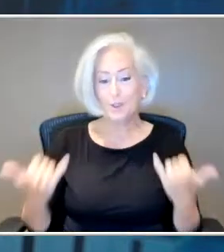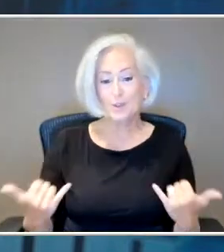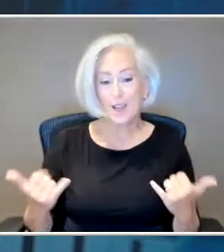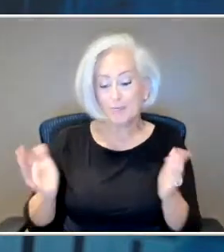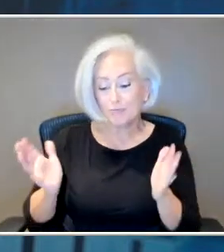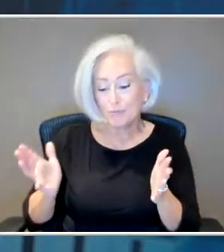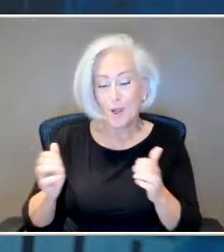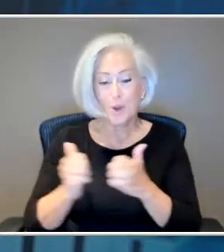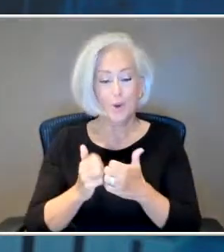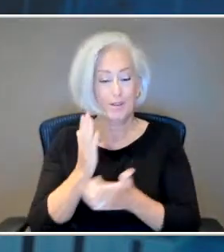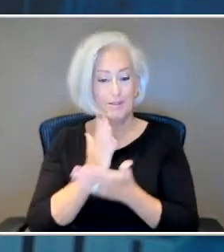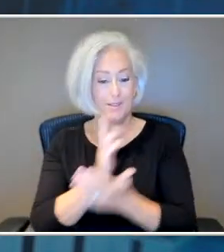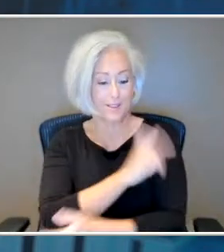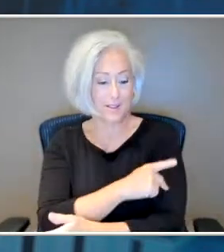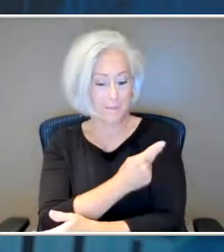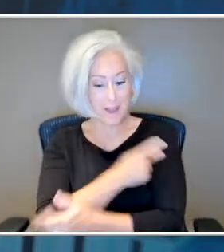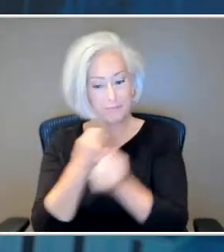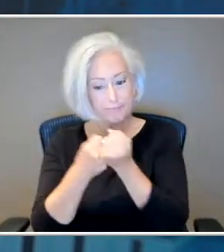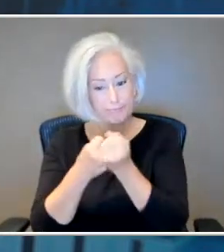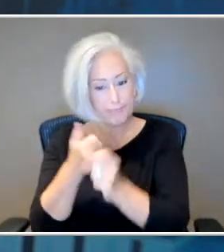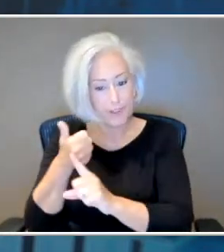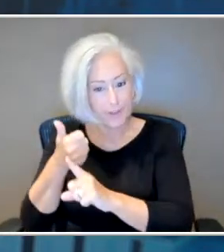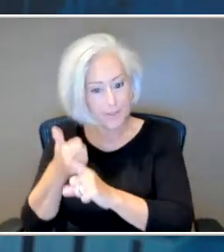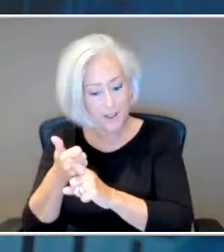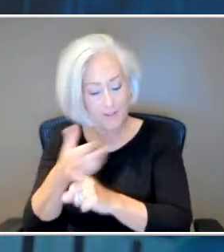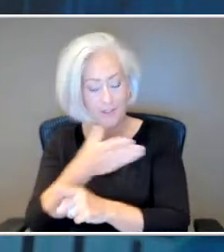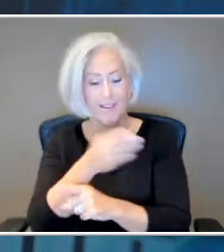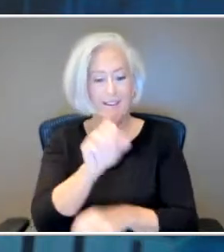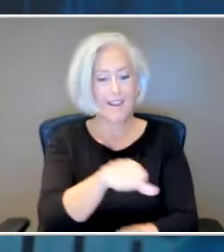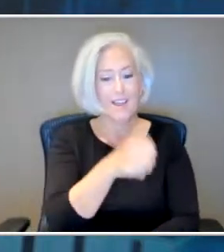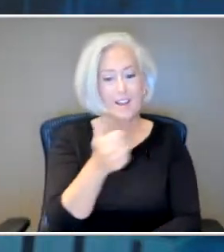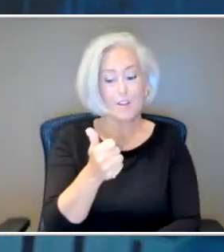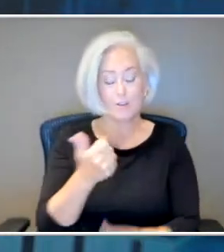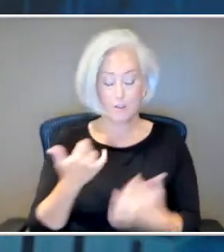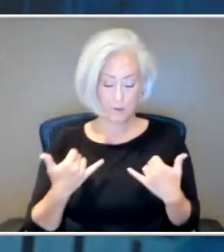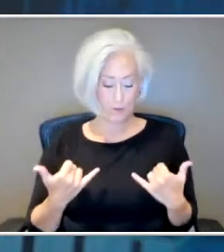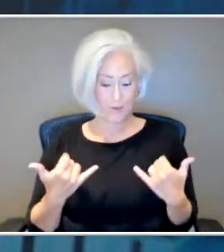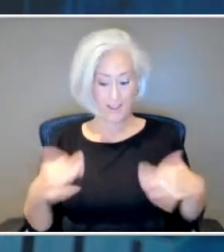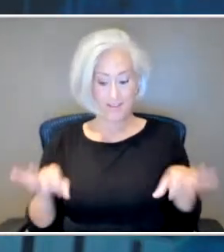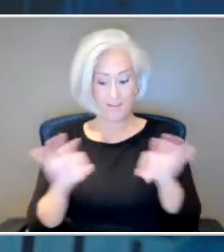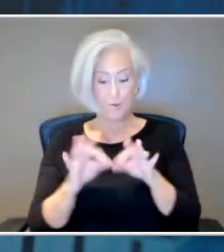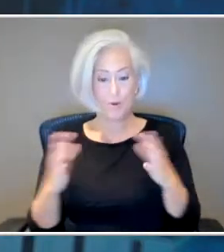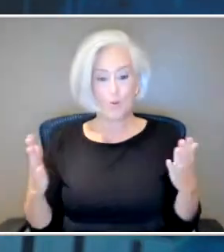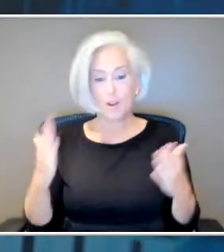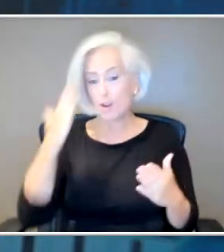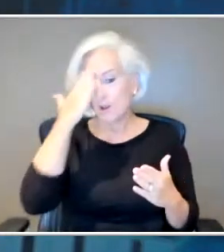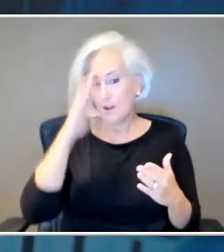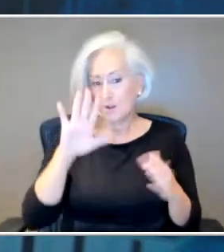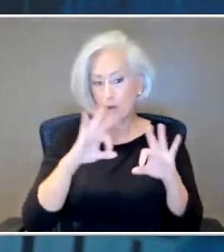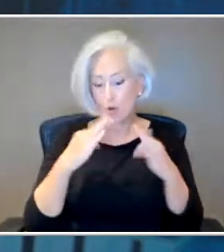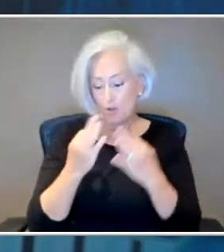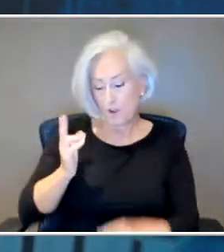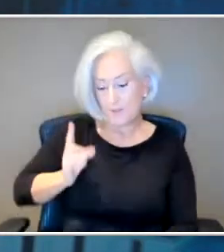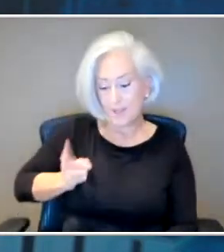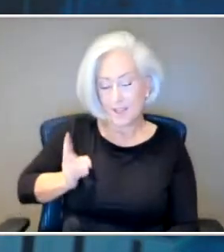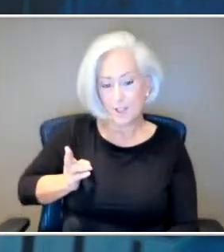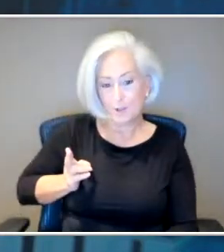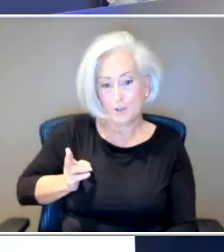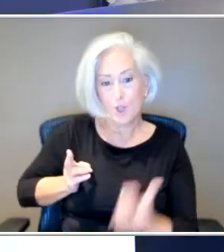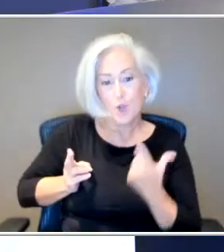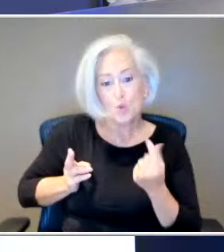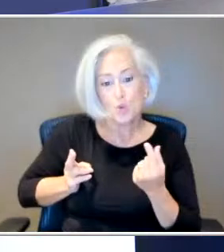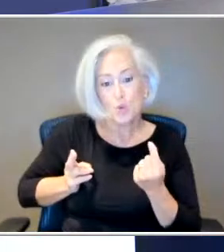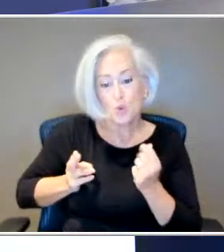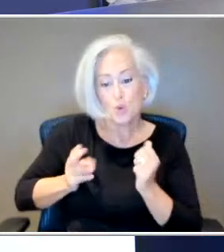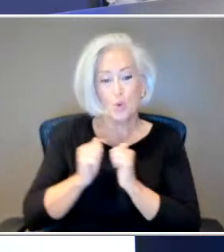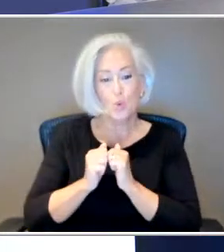And today, we are focused on the importance of knowing your family history and what to do if that history includes prostate cancer. We are joined again